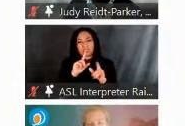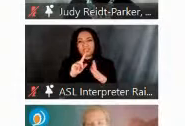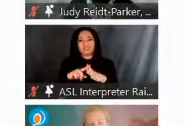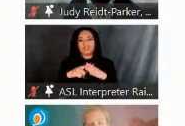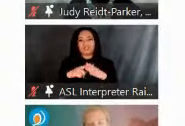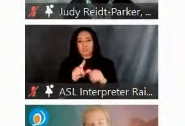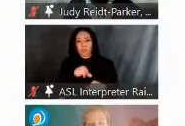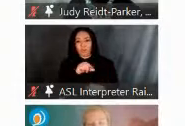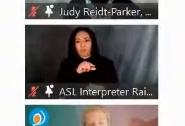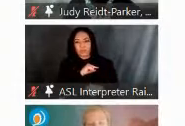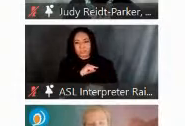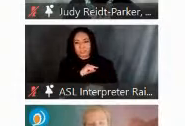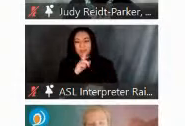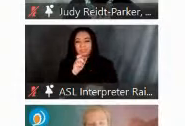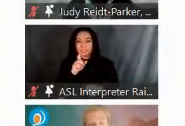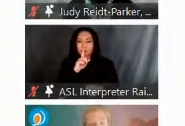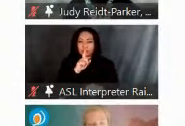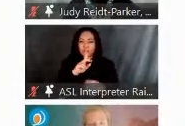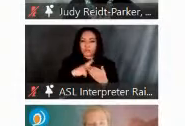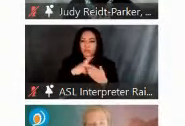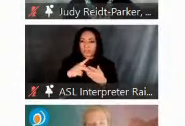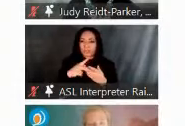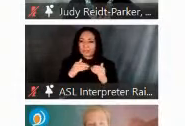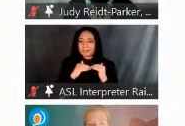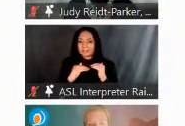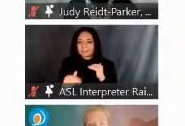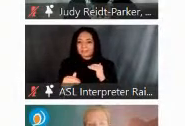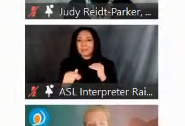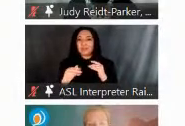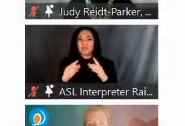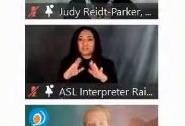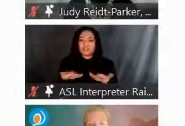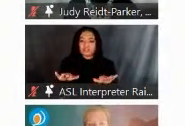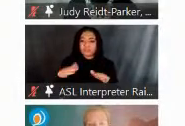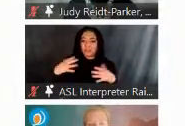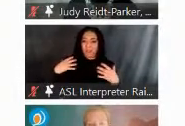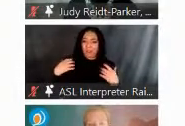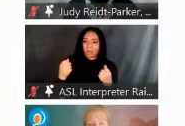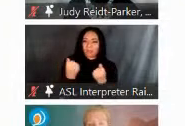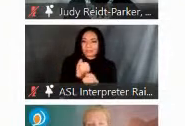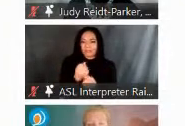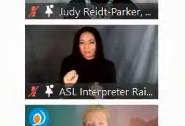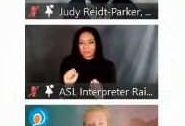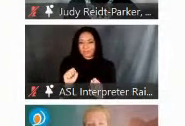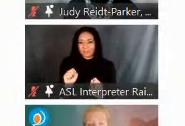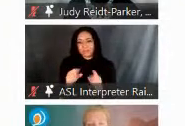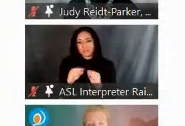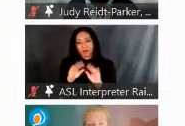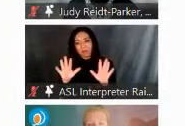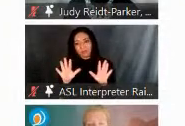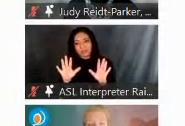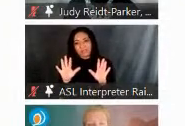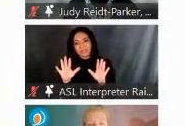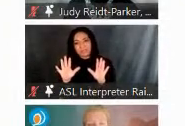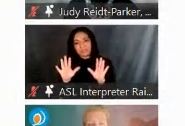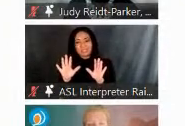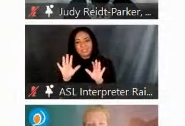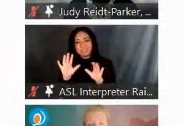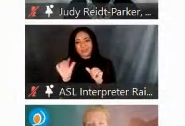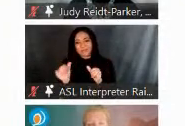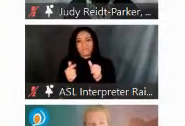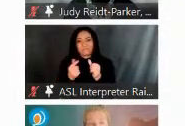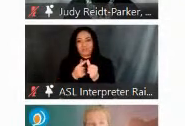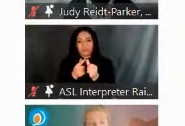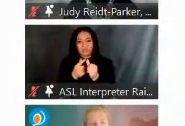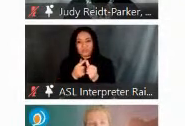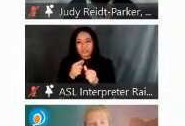that programs need to maintain children's health and safety, which is obviously first and foremost in families'